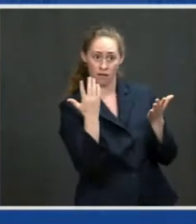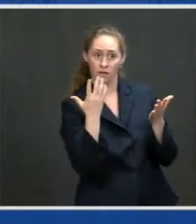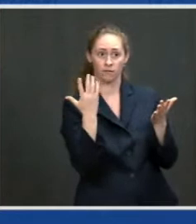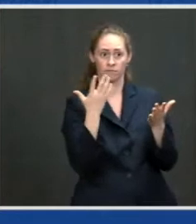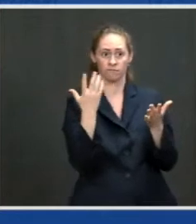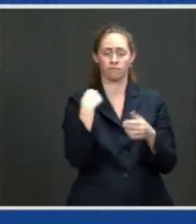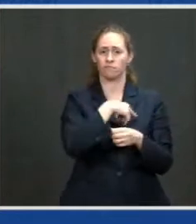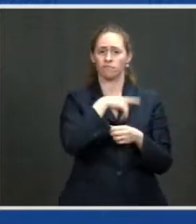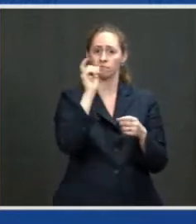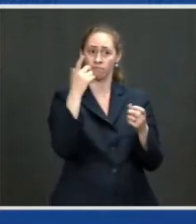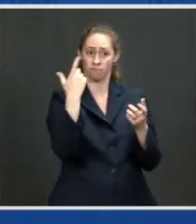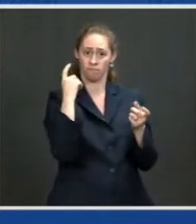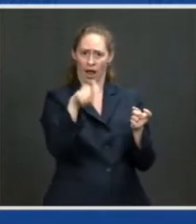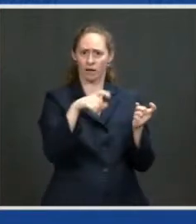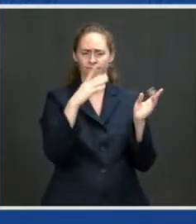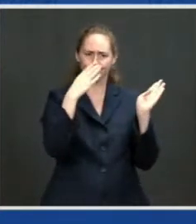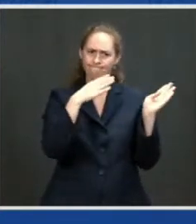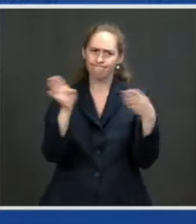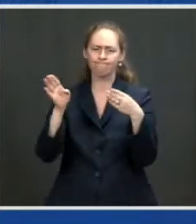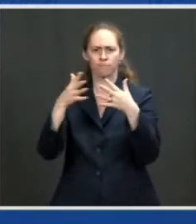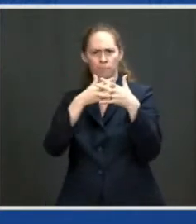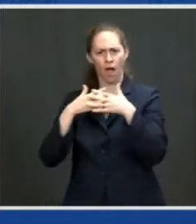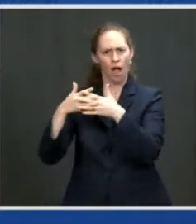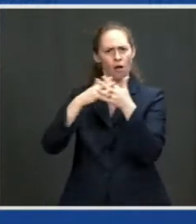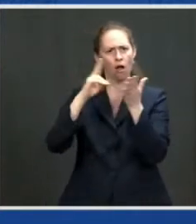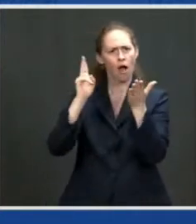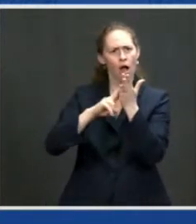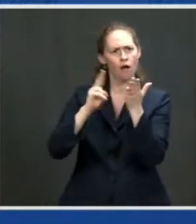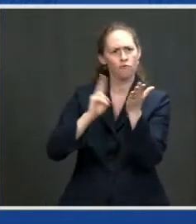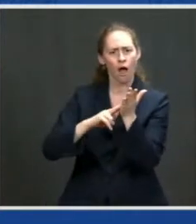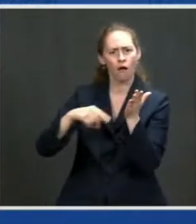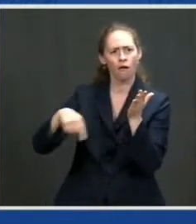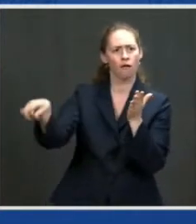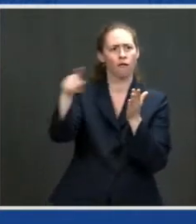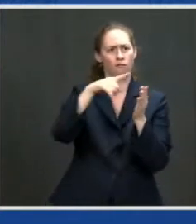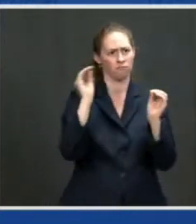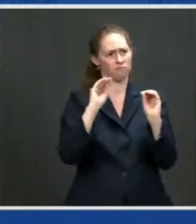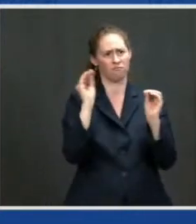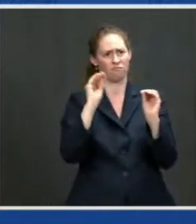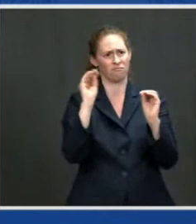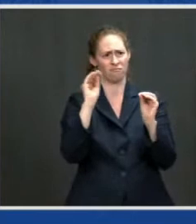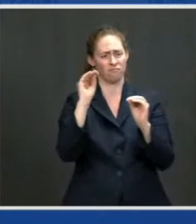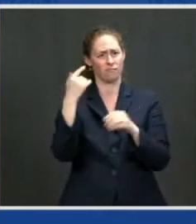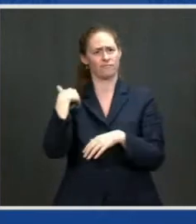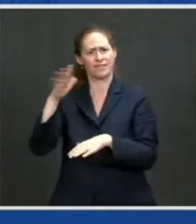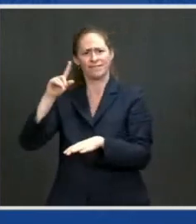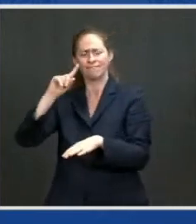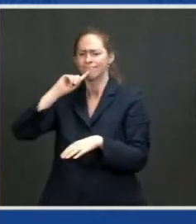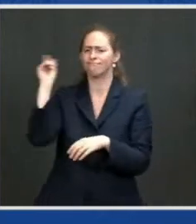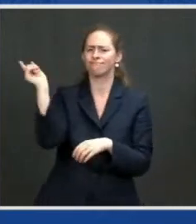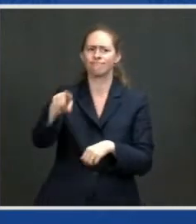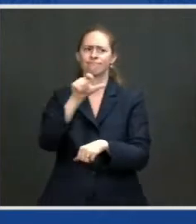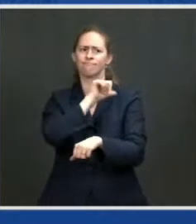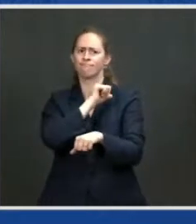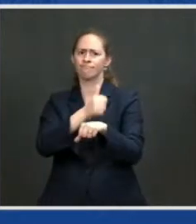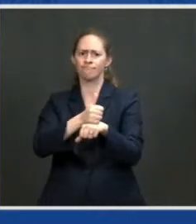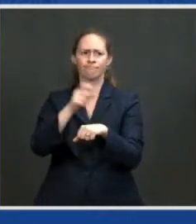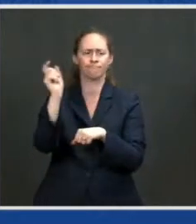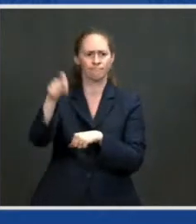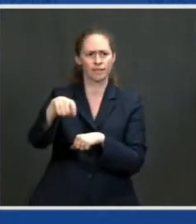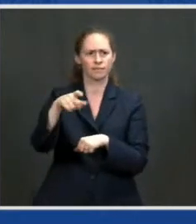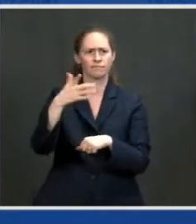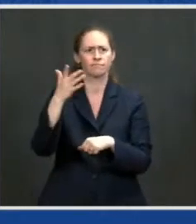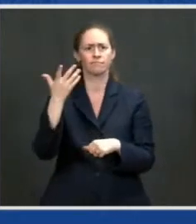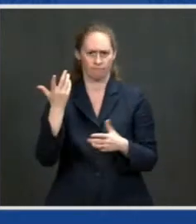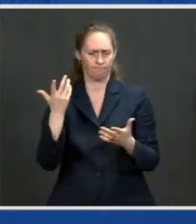contractors. No one's ever done it, though. I promise you, I signed an executive order. If, in fact, we're